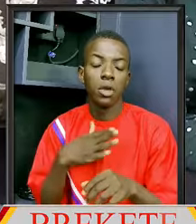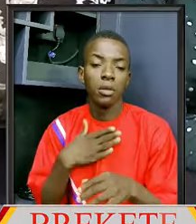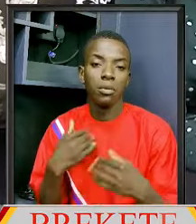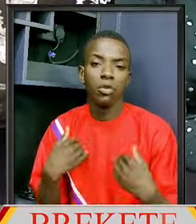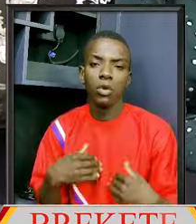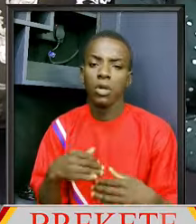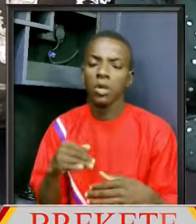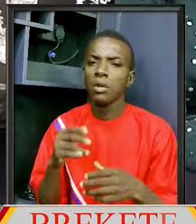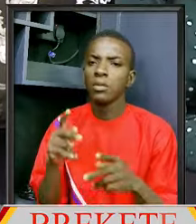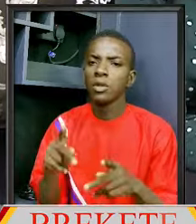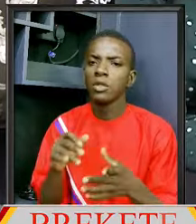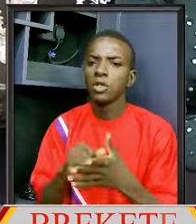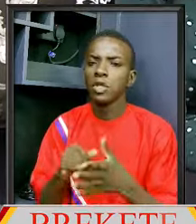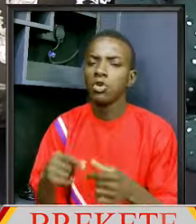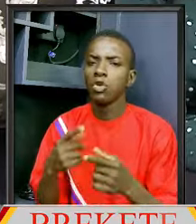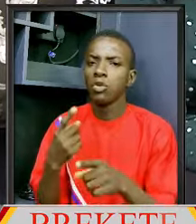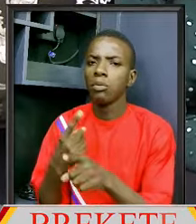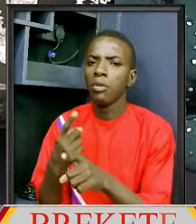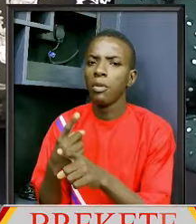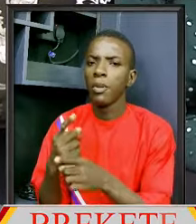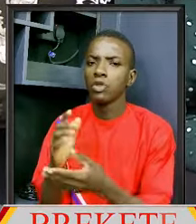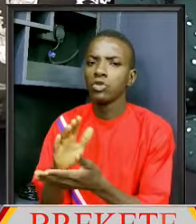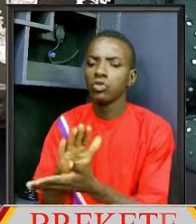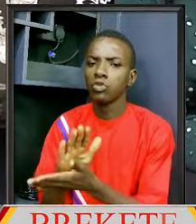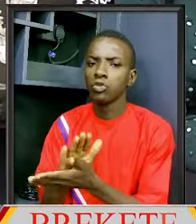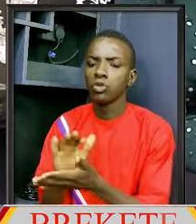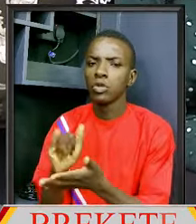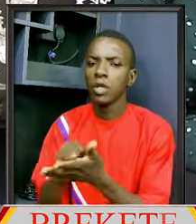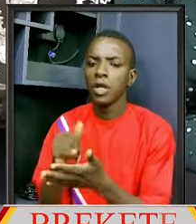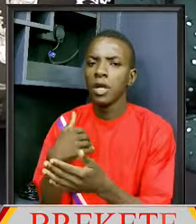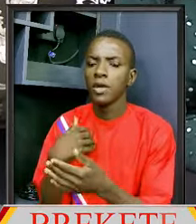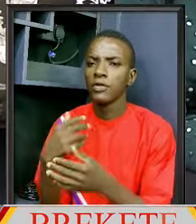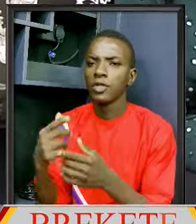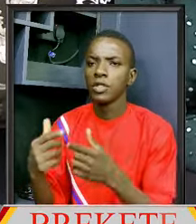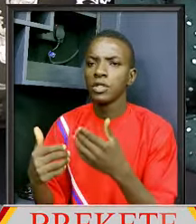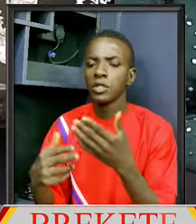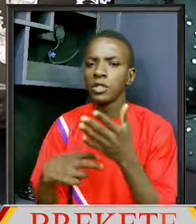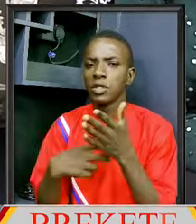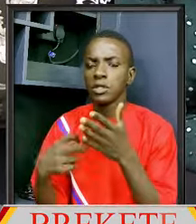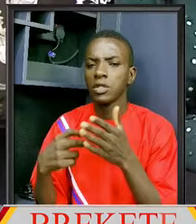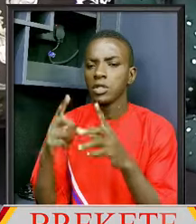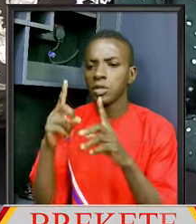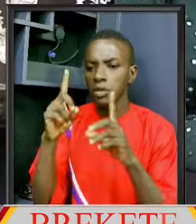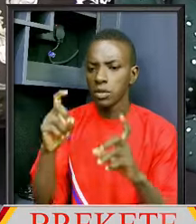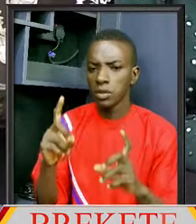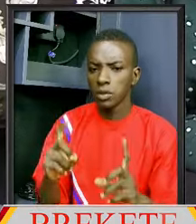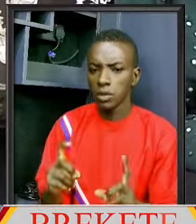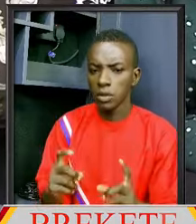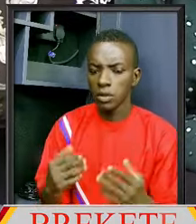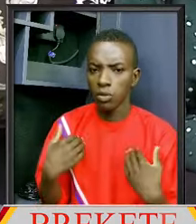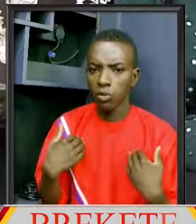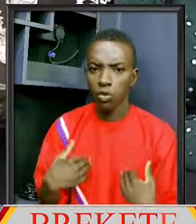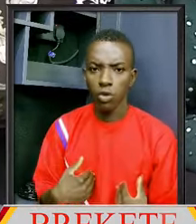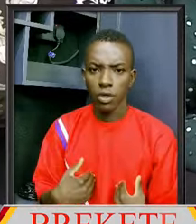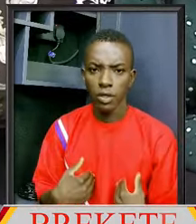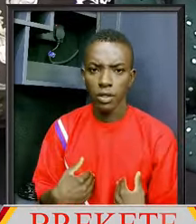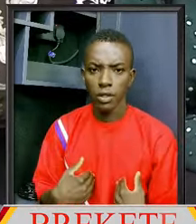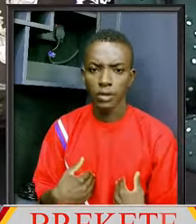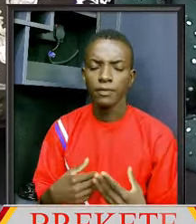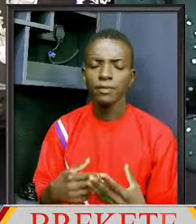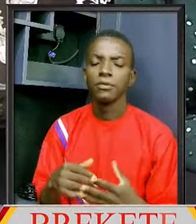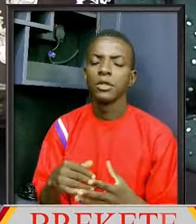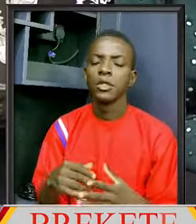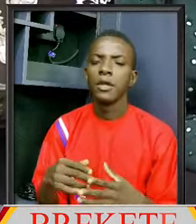I beg, make person we go proper school, we get license to look human body, look your body.